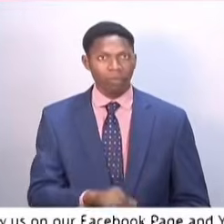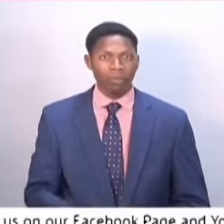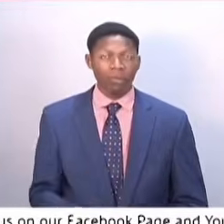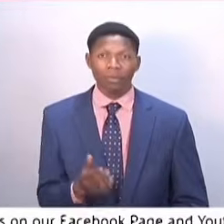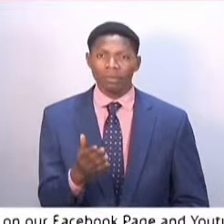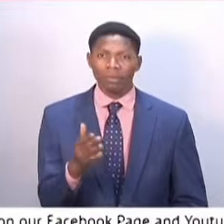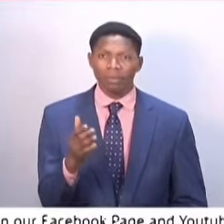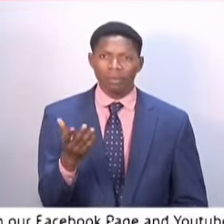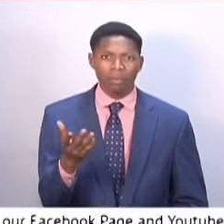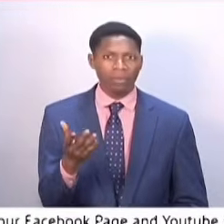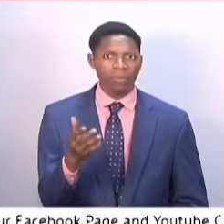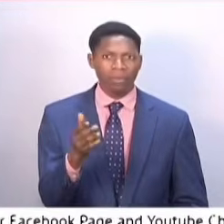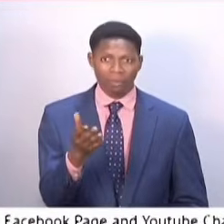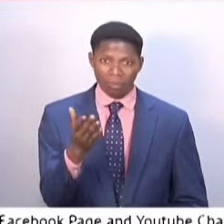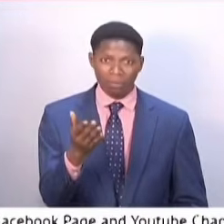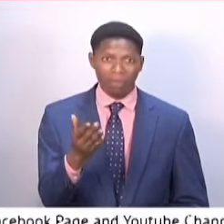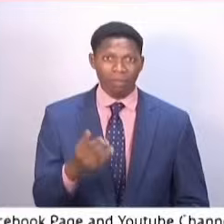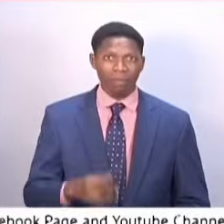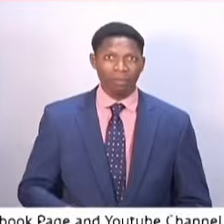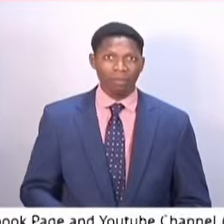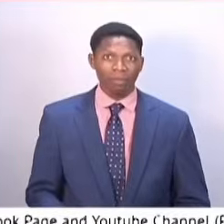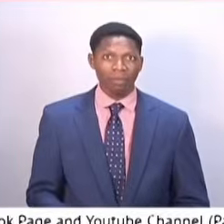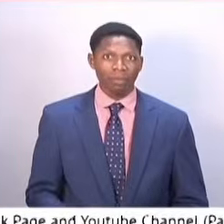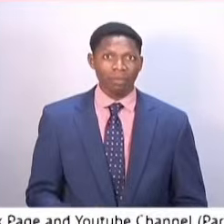Yes. It's a whole lot.